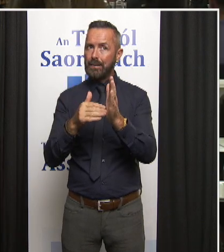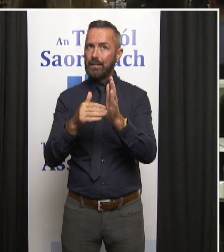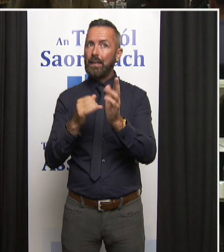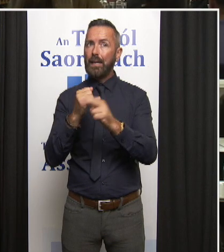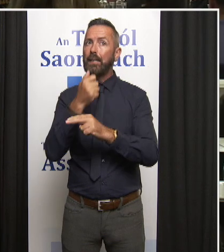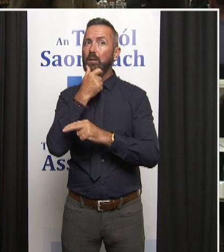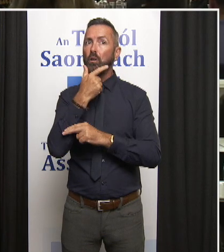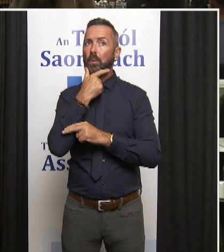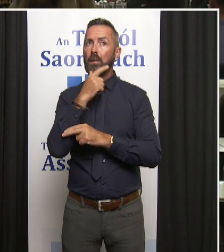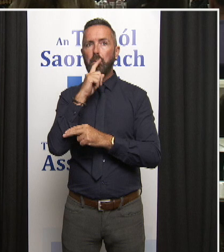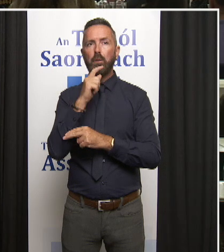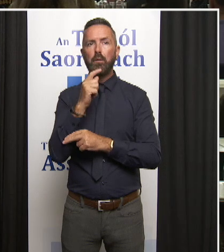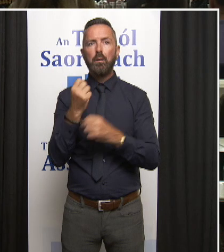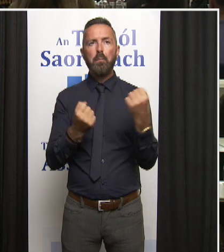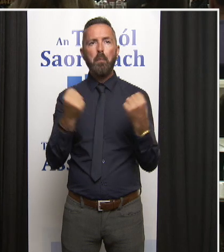nationally.